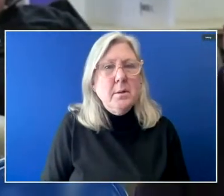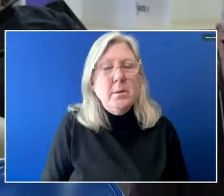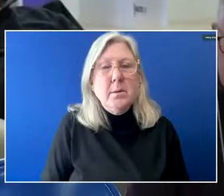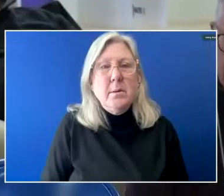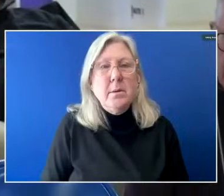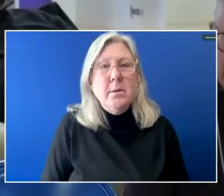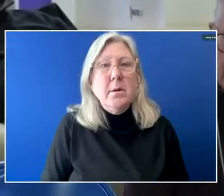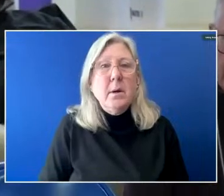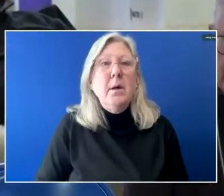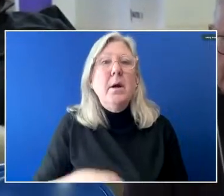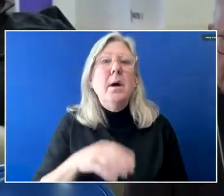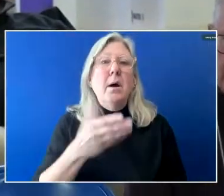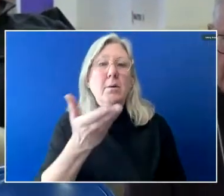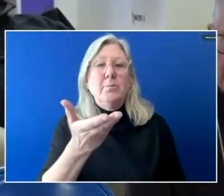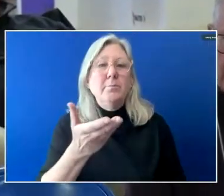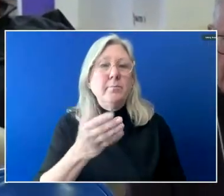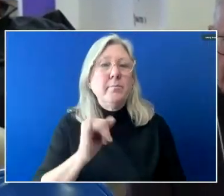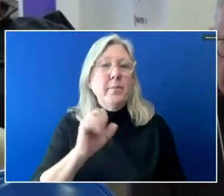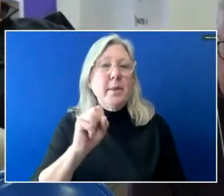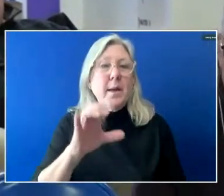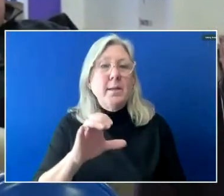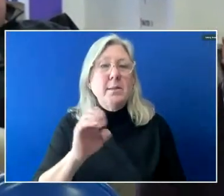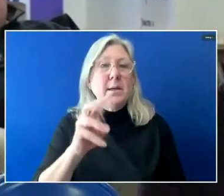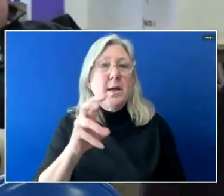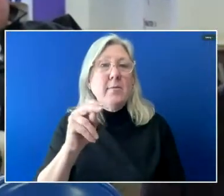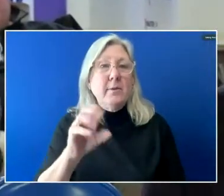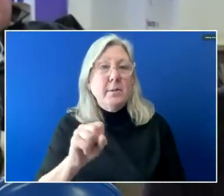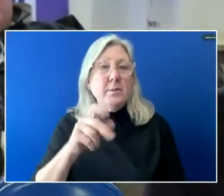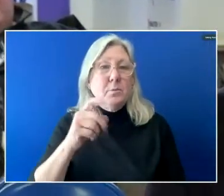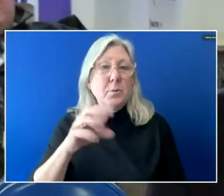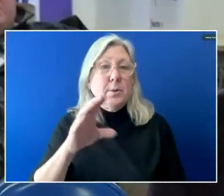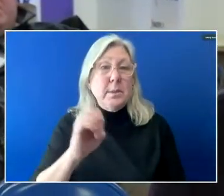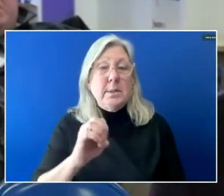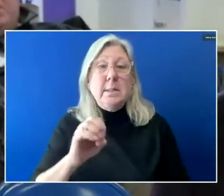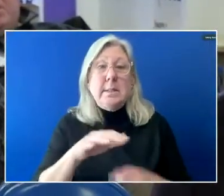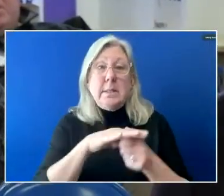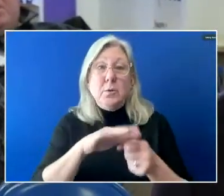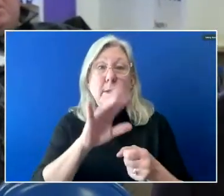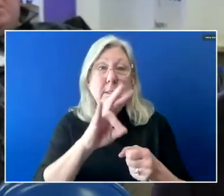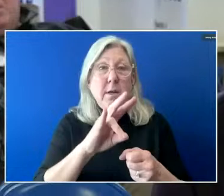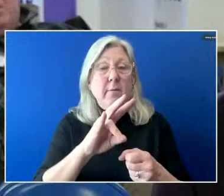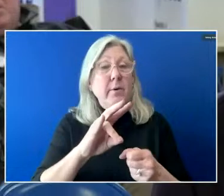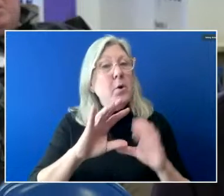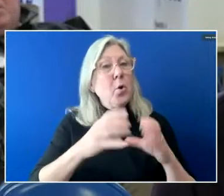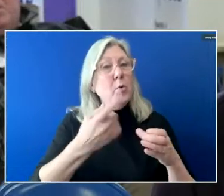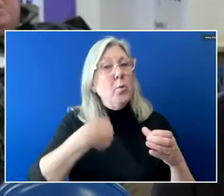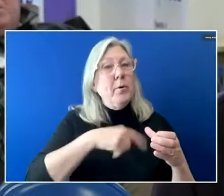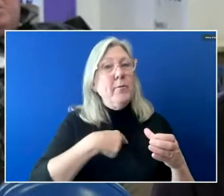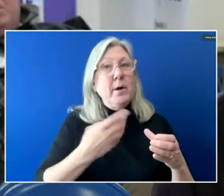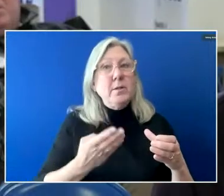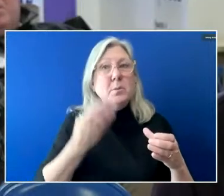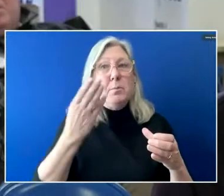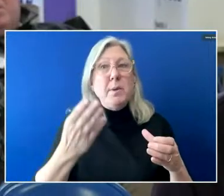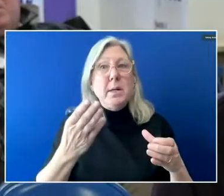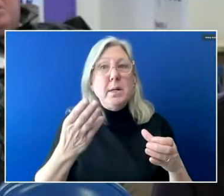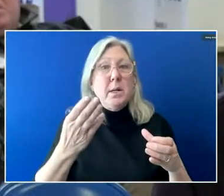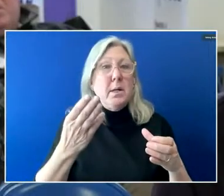Isaac Evans France district 7 a group of us submitted a resolution for